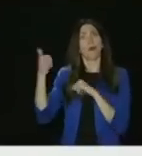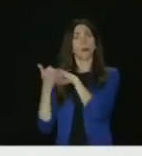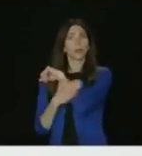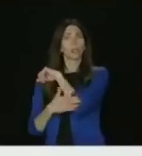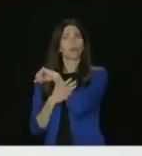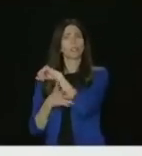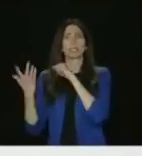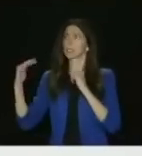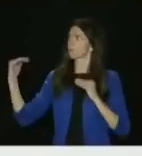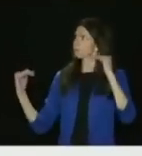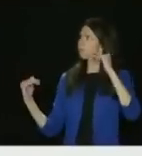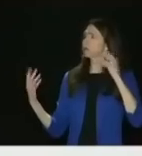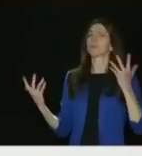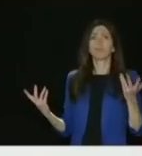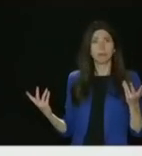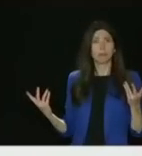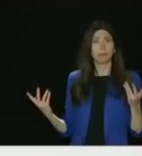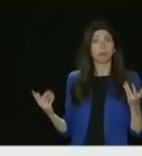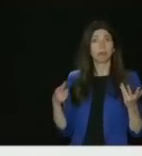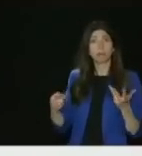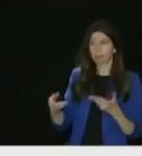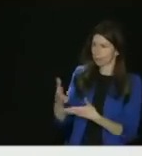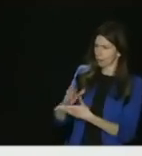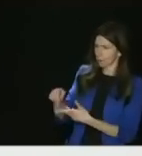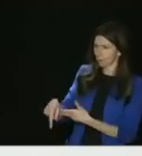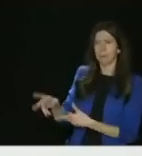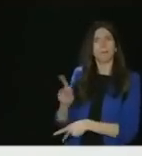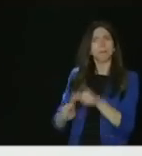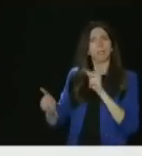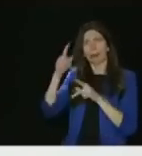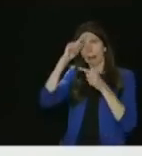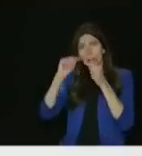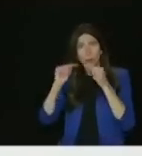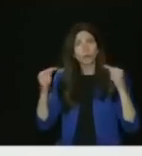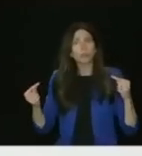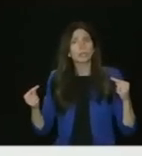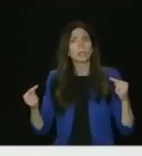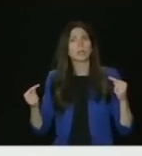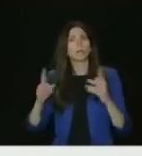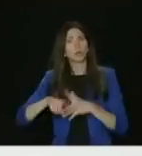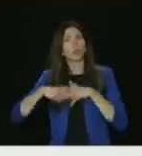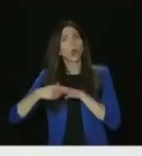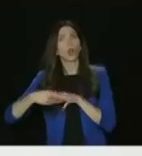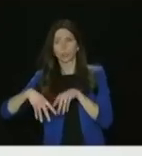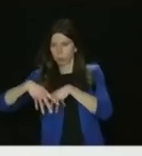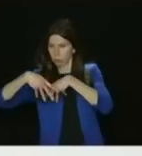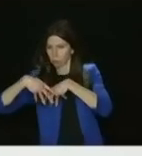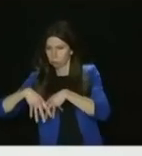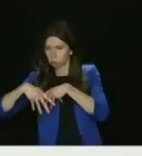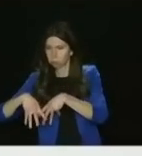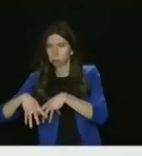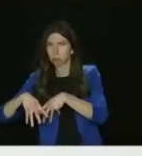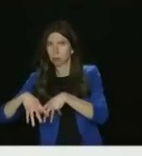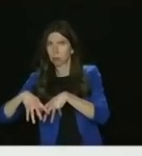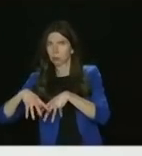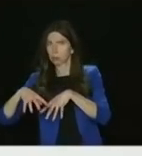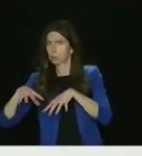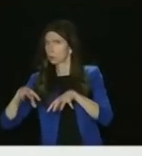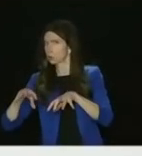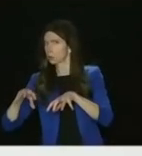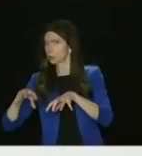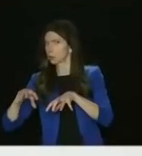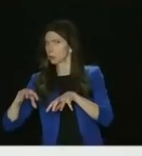those people have gone from protesting and disagreeing with those measures